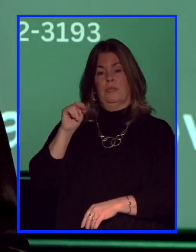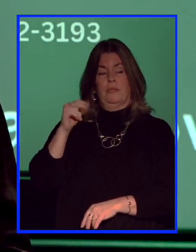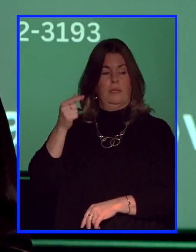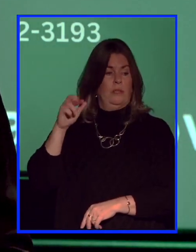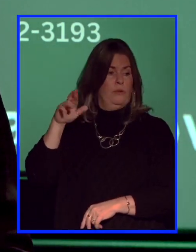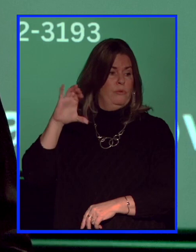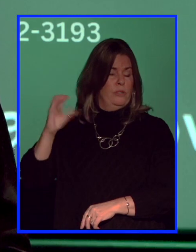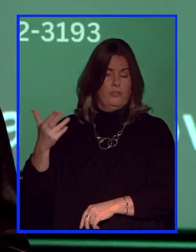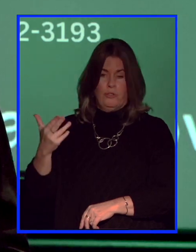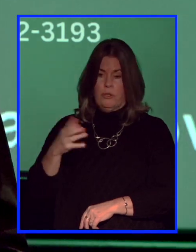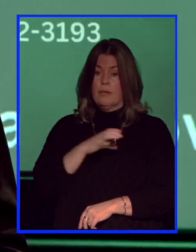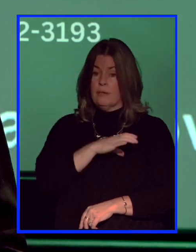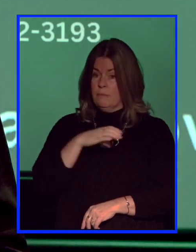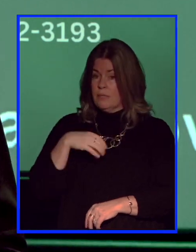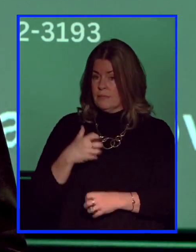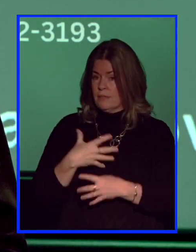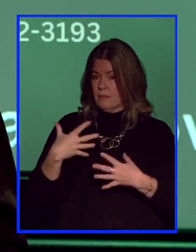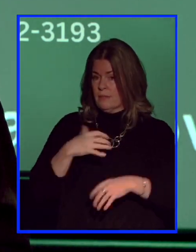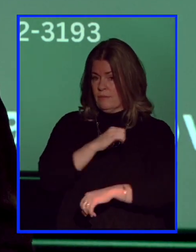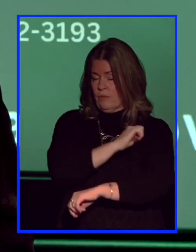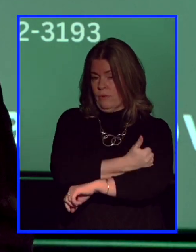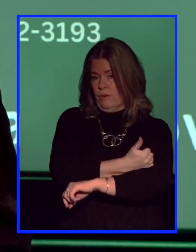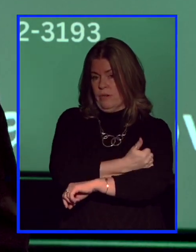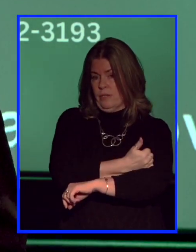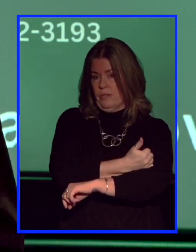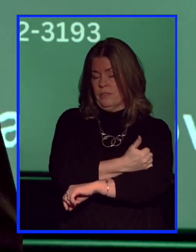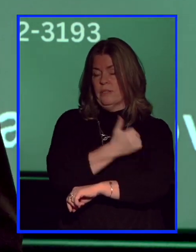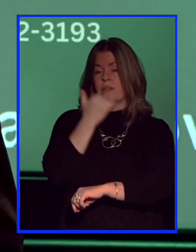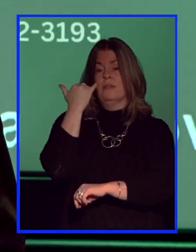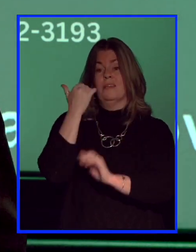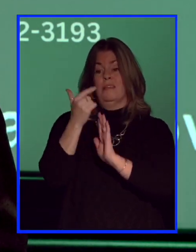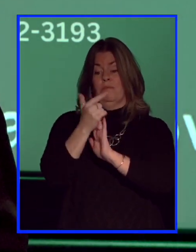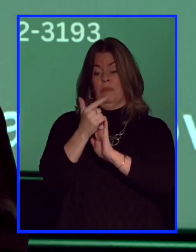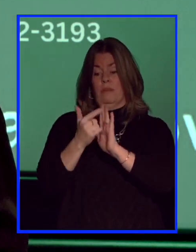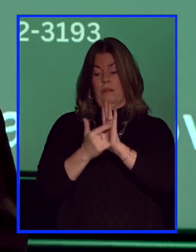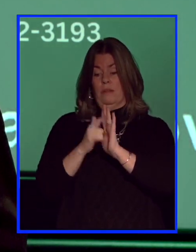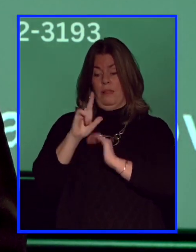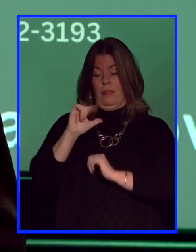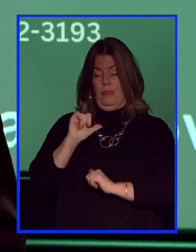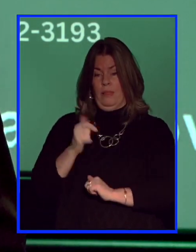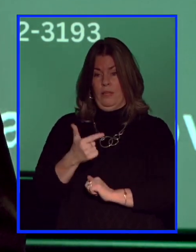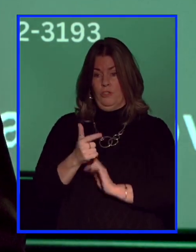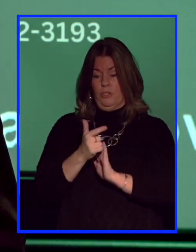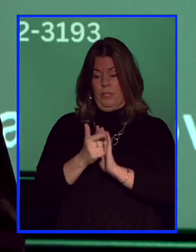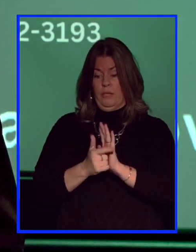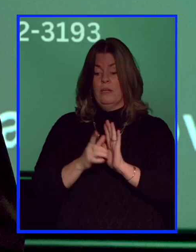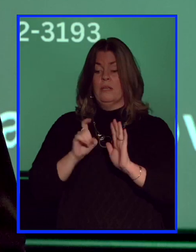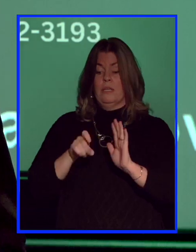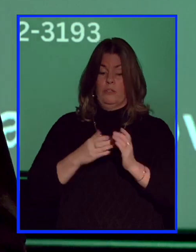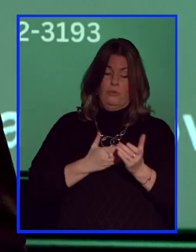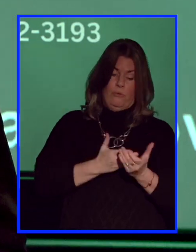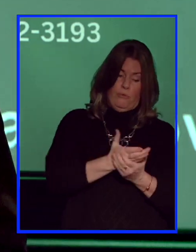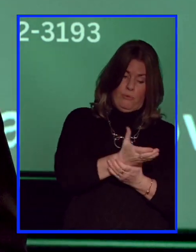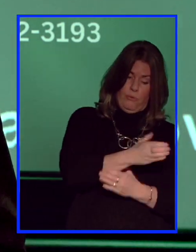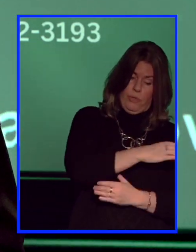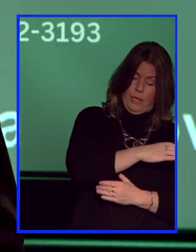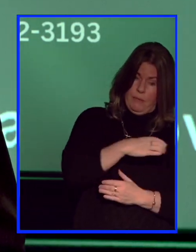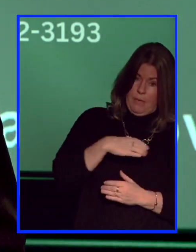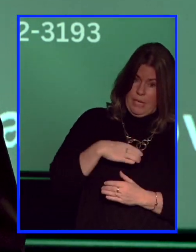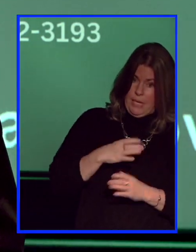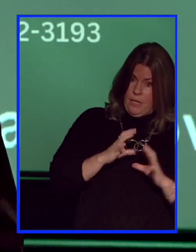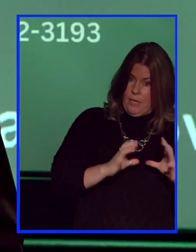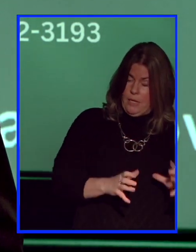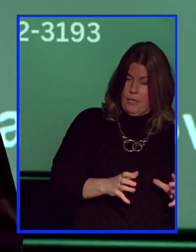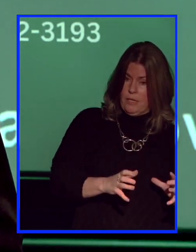Committees had a lot of authority. And if legislation was going to be considered, it had to go through the committee. And a lot of